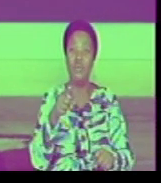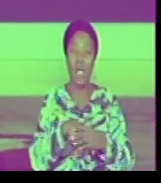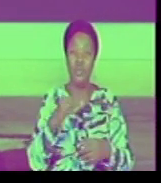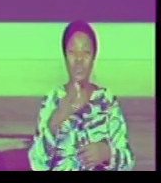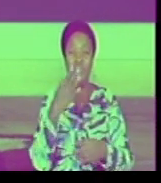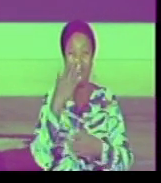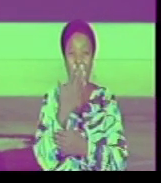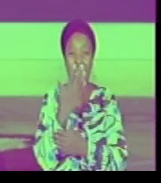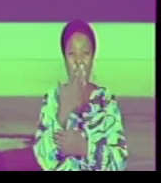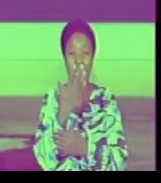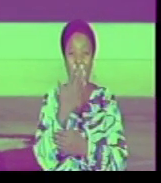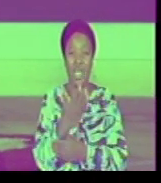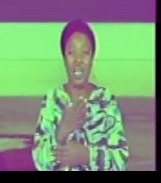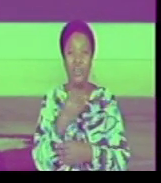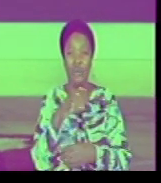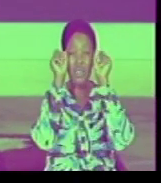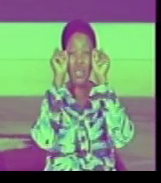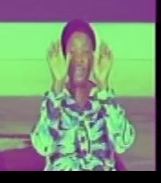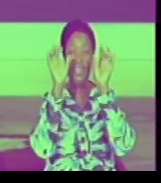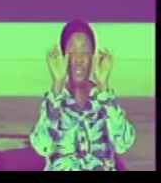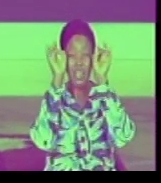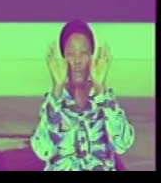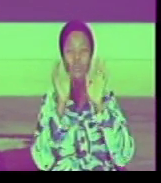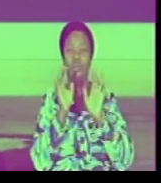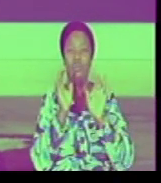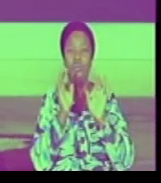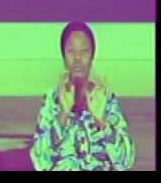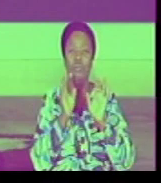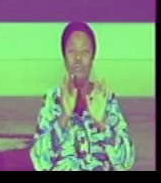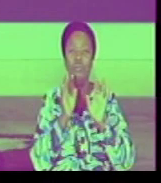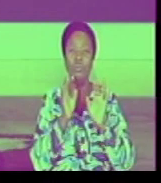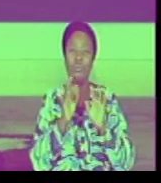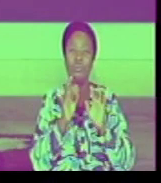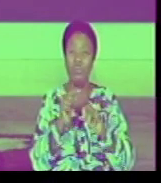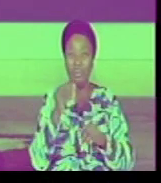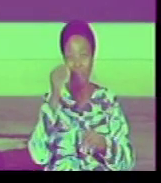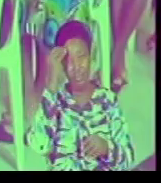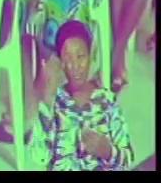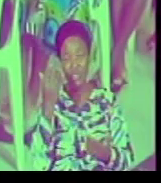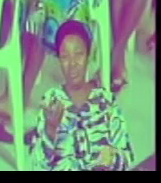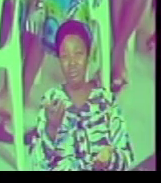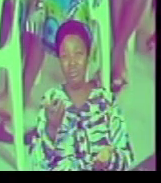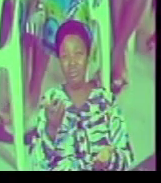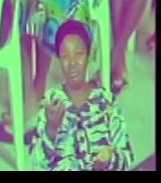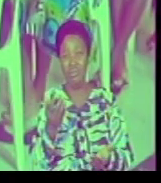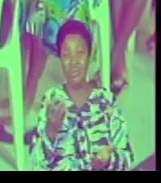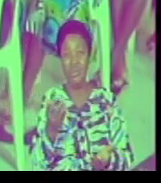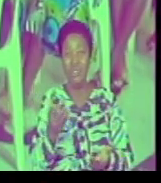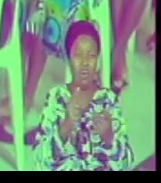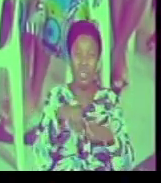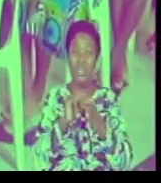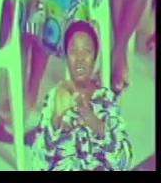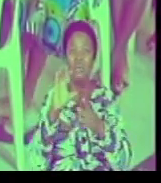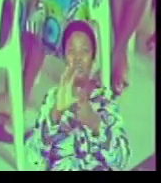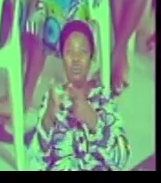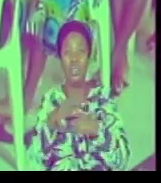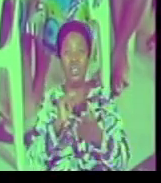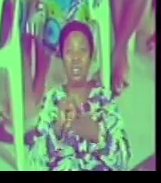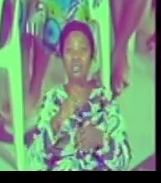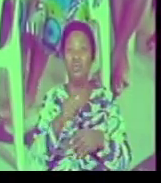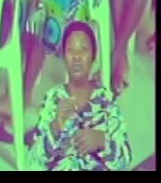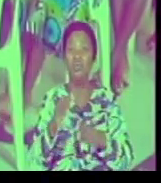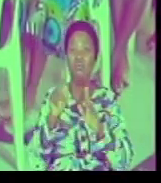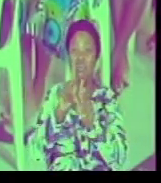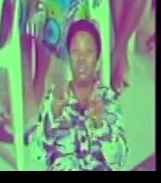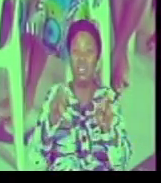the terrible. You know, there's somebody in that community is so bad, they don't call him by his name.